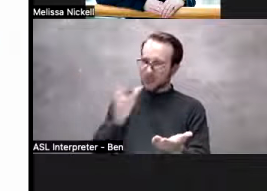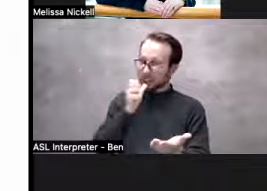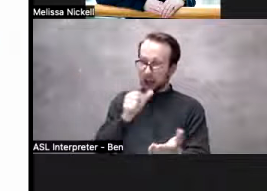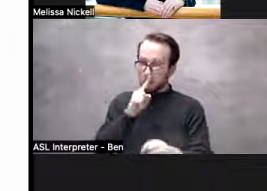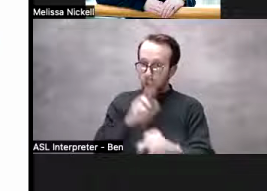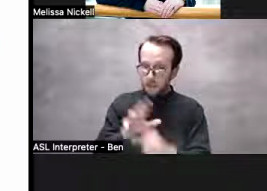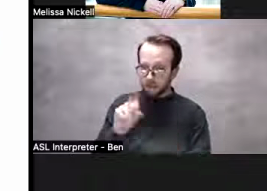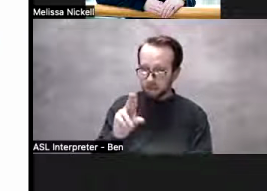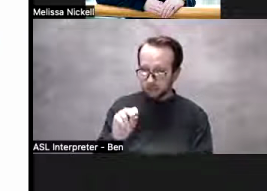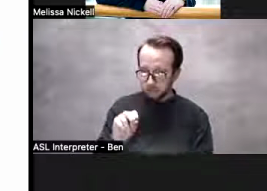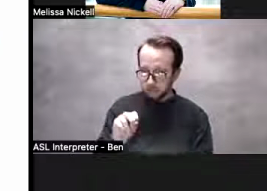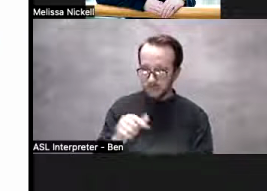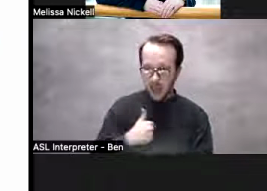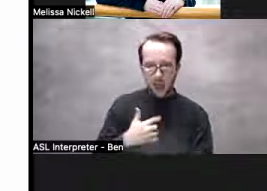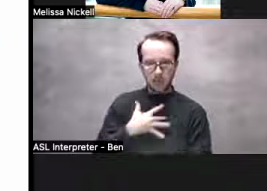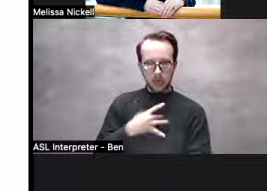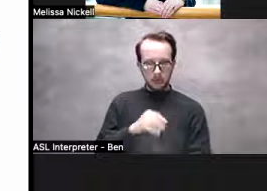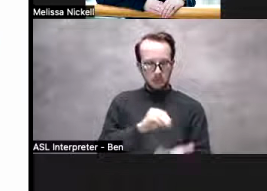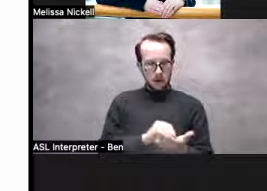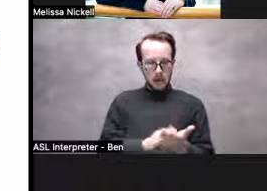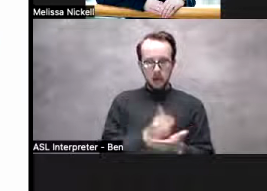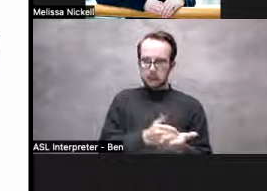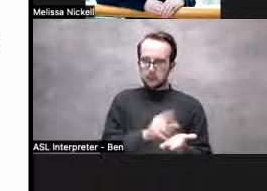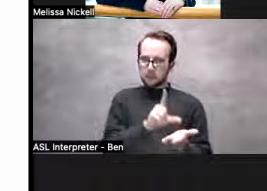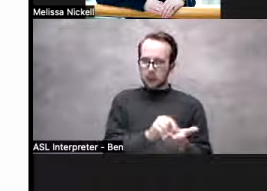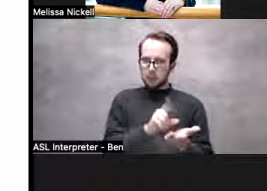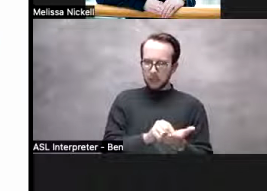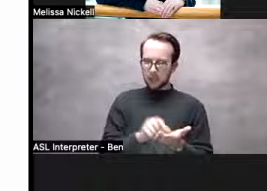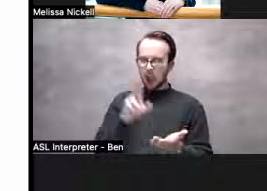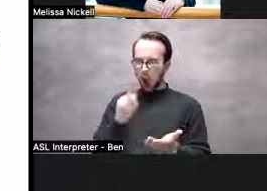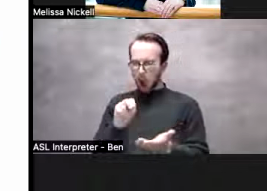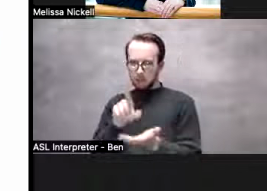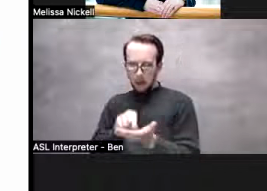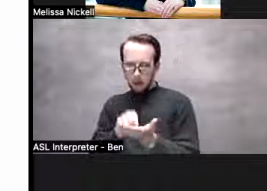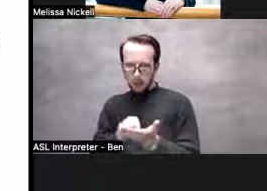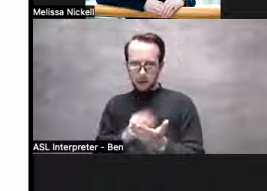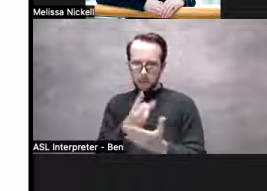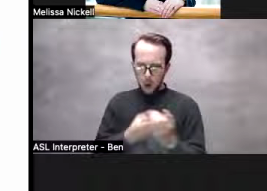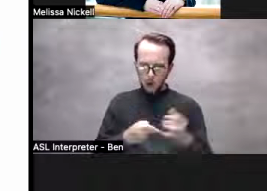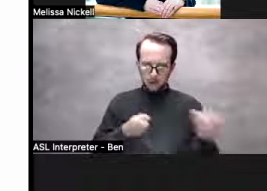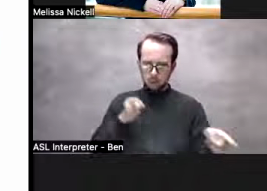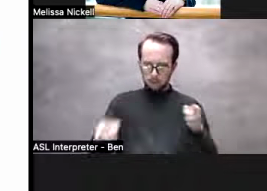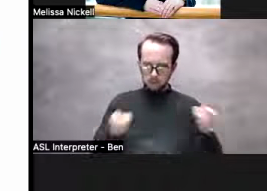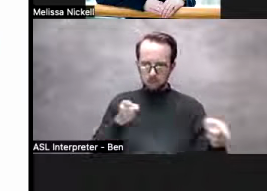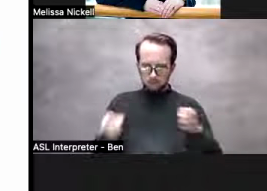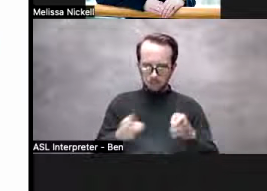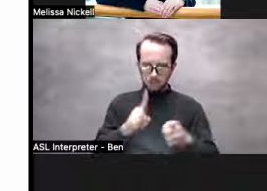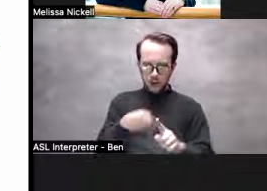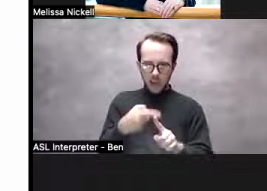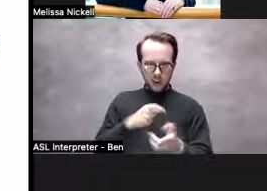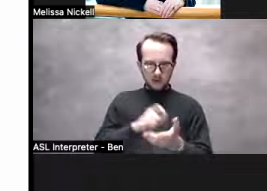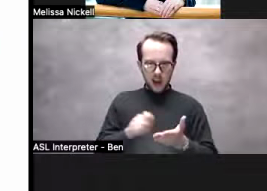I like to put a little bit of published data as well as unpublished data when I'm putting my grant applications together.